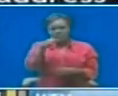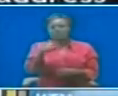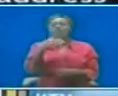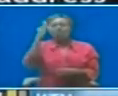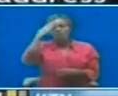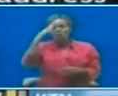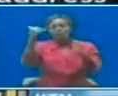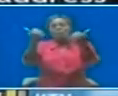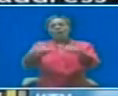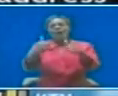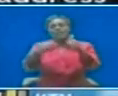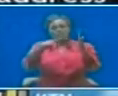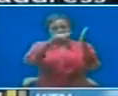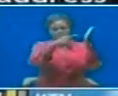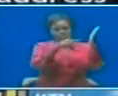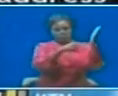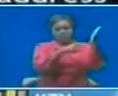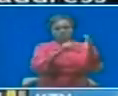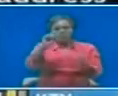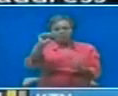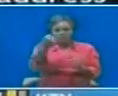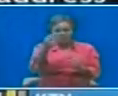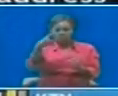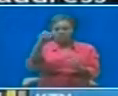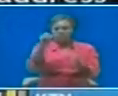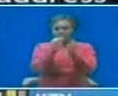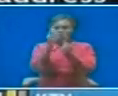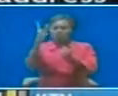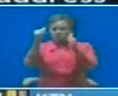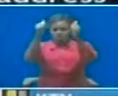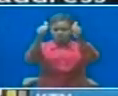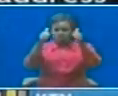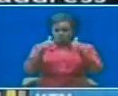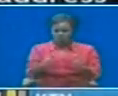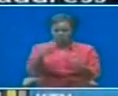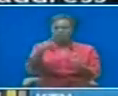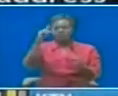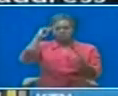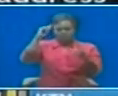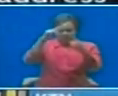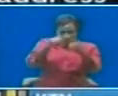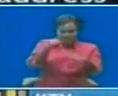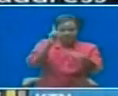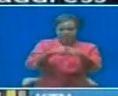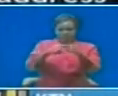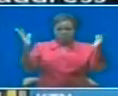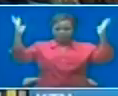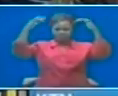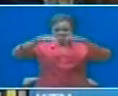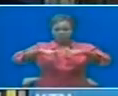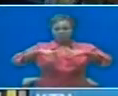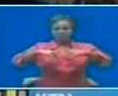not know which matters related to its 5th September 2014 notice the chamber intends to address during the status